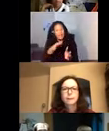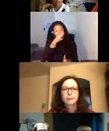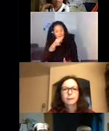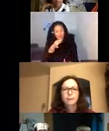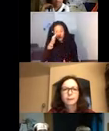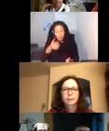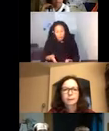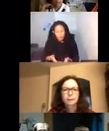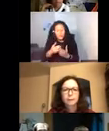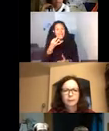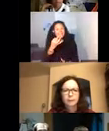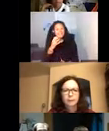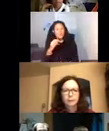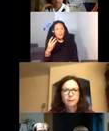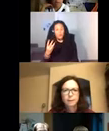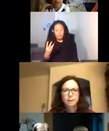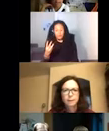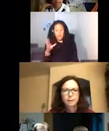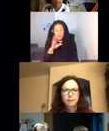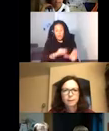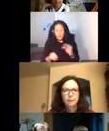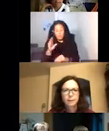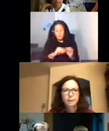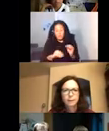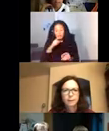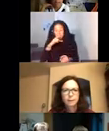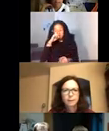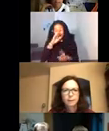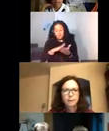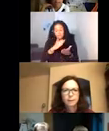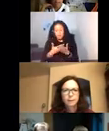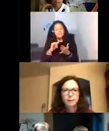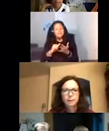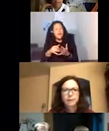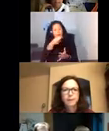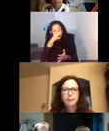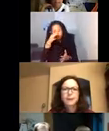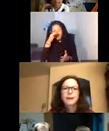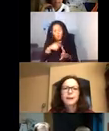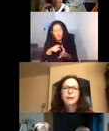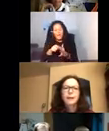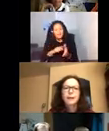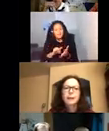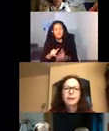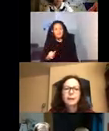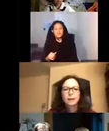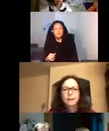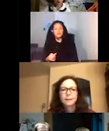born 1883, composer and sister of poet Sarah Flower Adams.